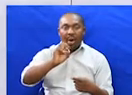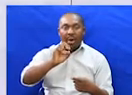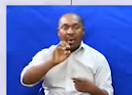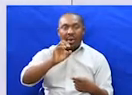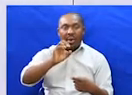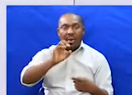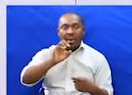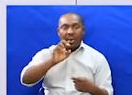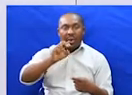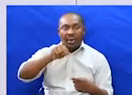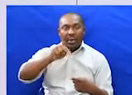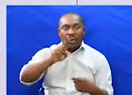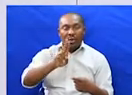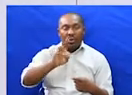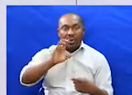acid.